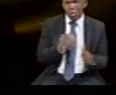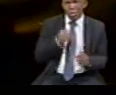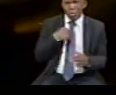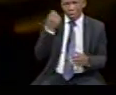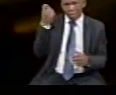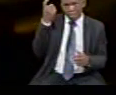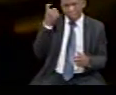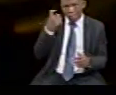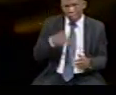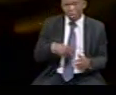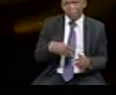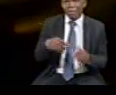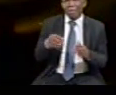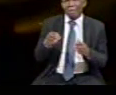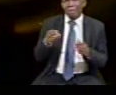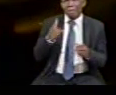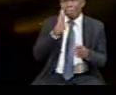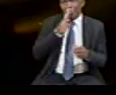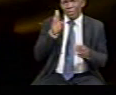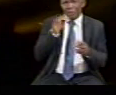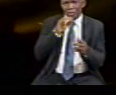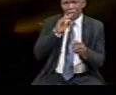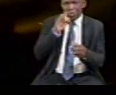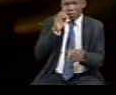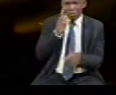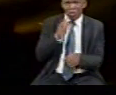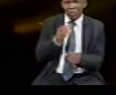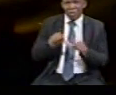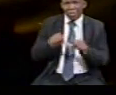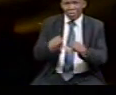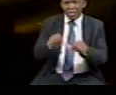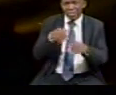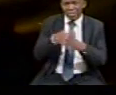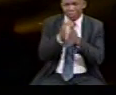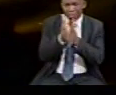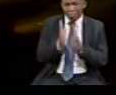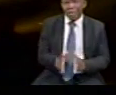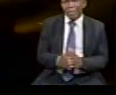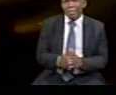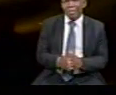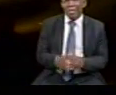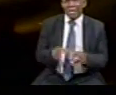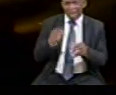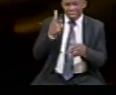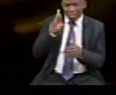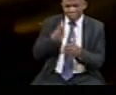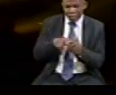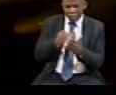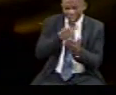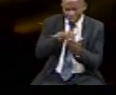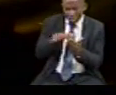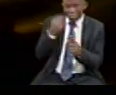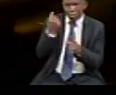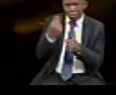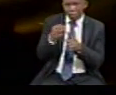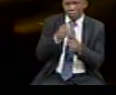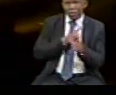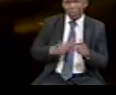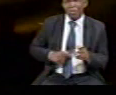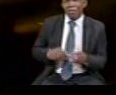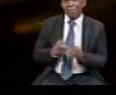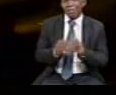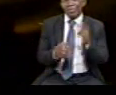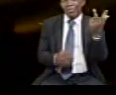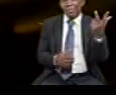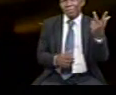confirmed rapture, number one, we must be constant in prayer. Number two, we must read our Bible, word of God constantly. We must be constant in